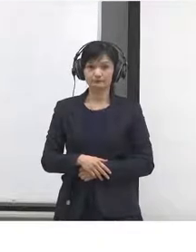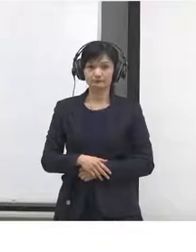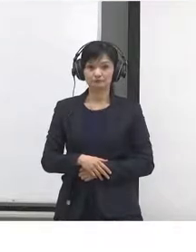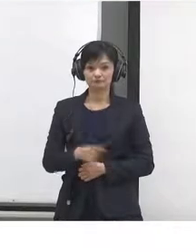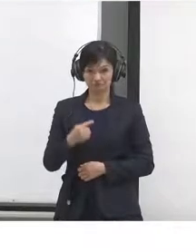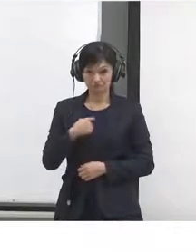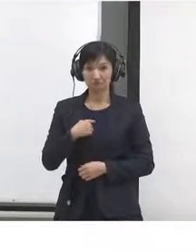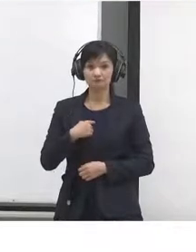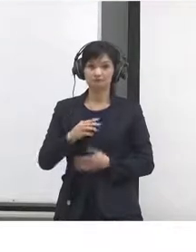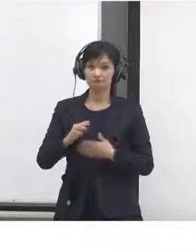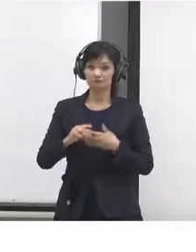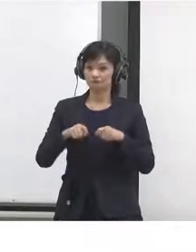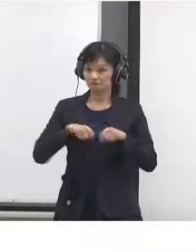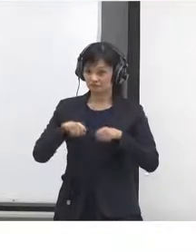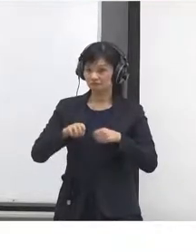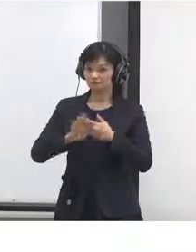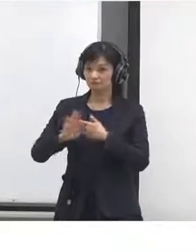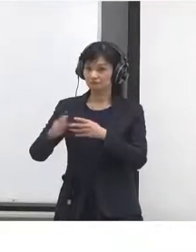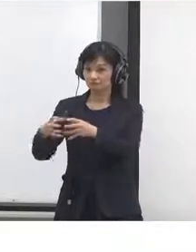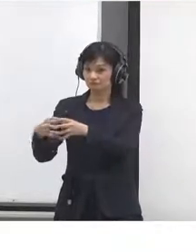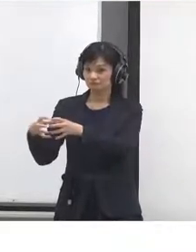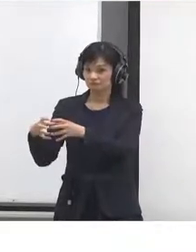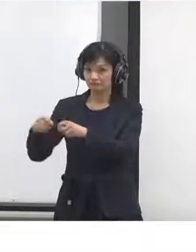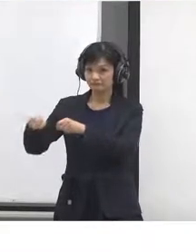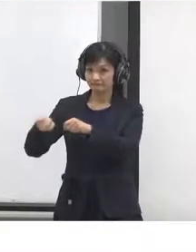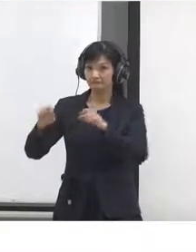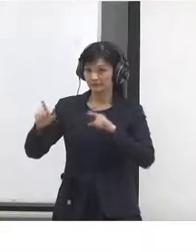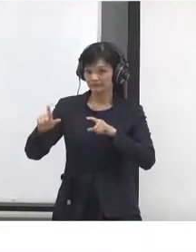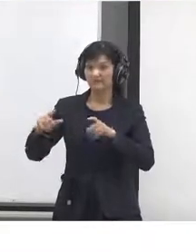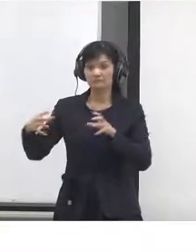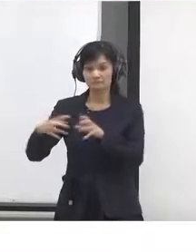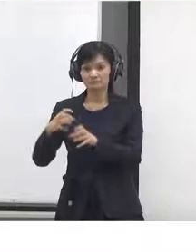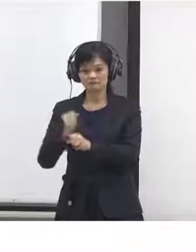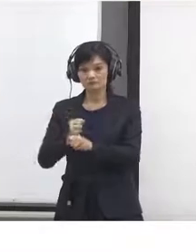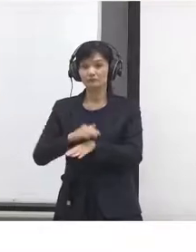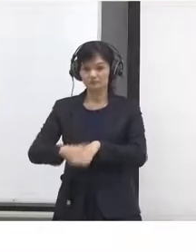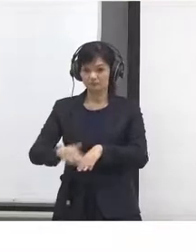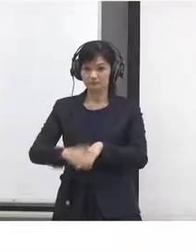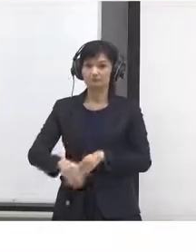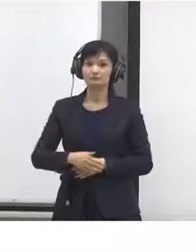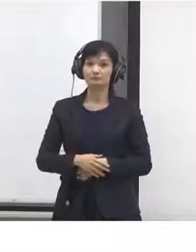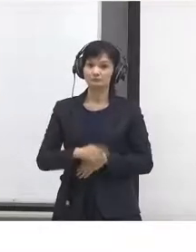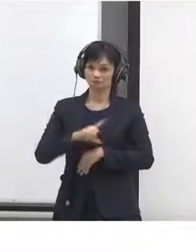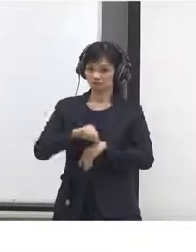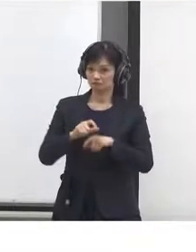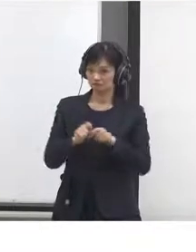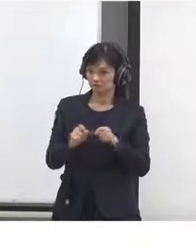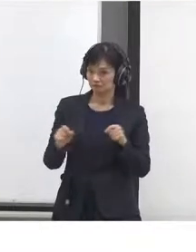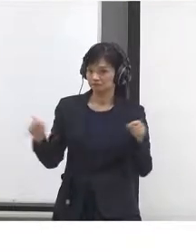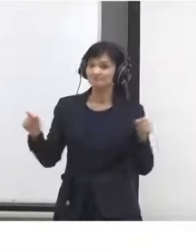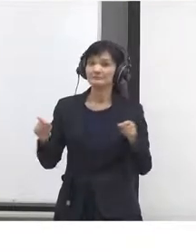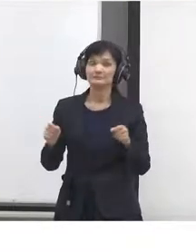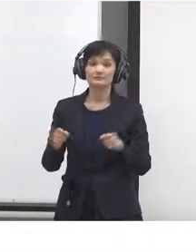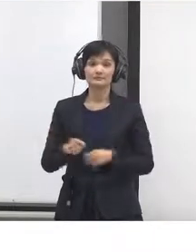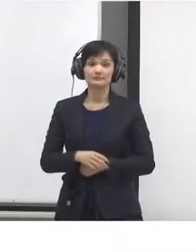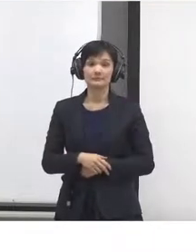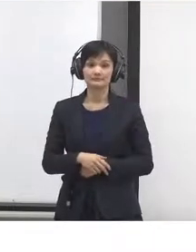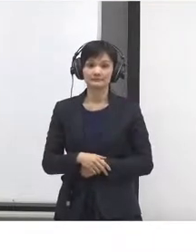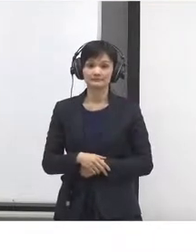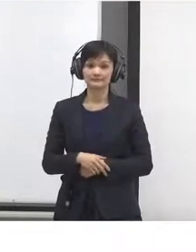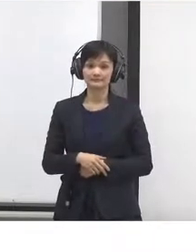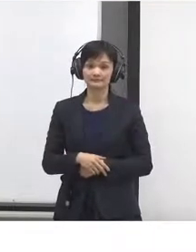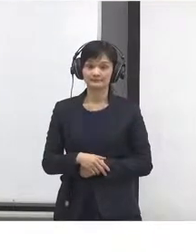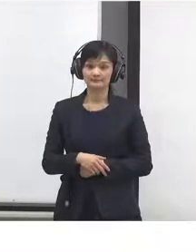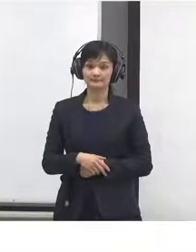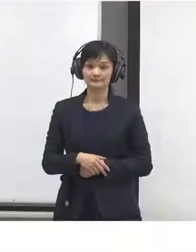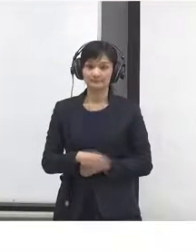Design Collab in the legal sphere or Toronto Mesh in the internet sphere. We're always looking for ways to collaborate and support